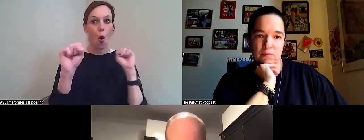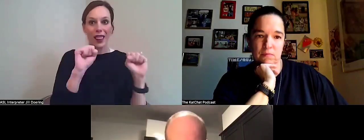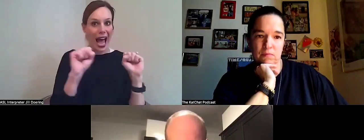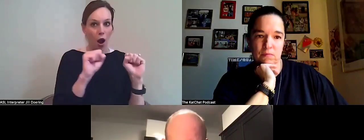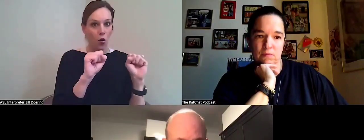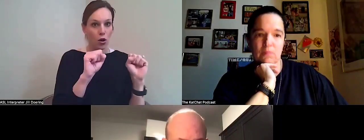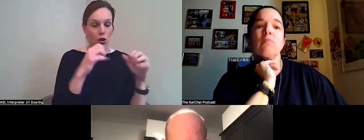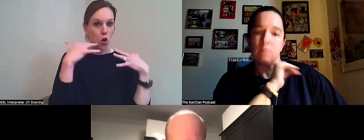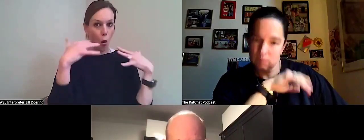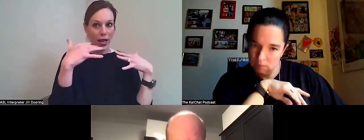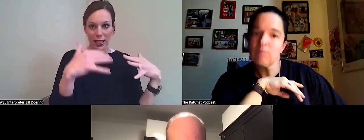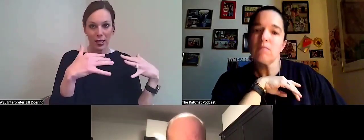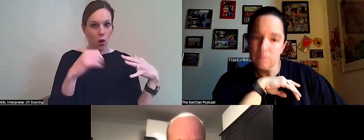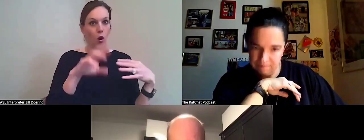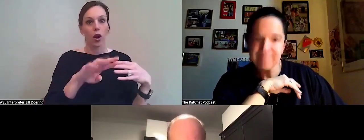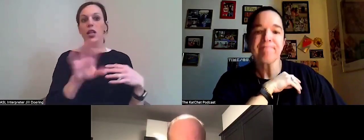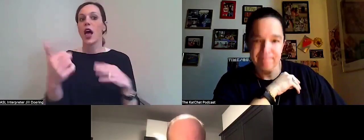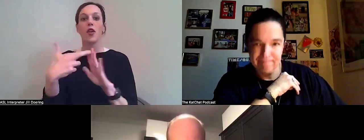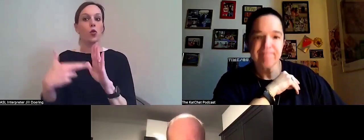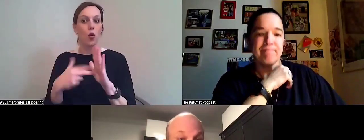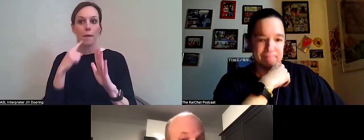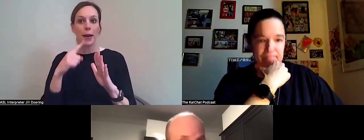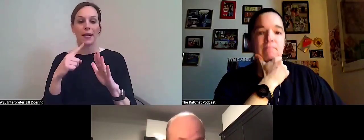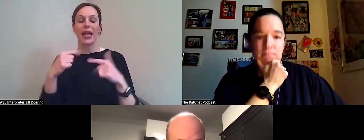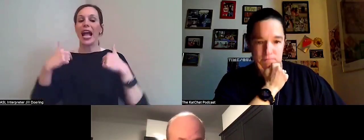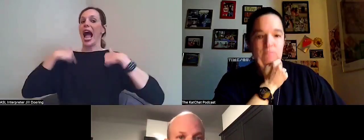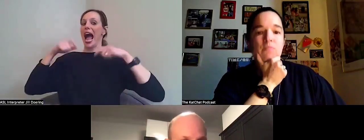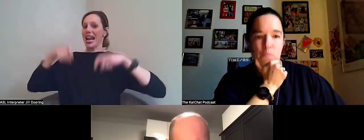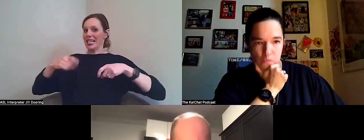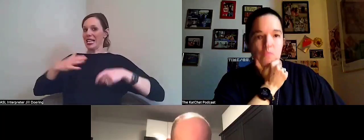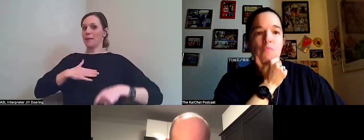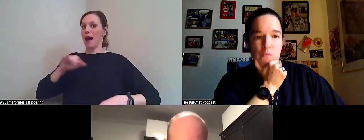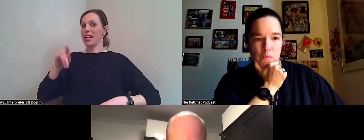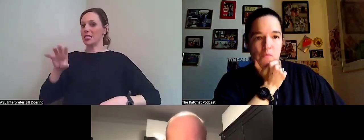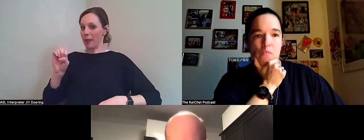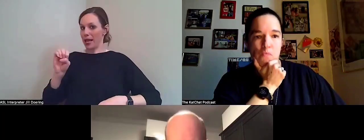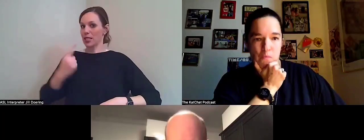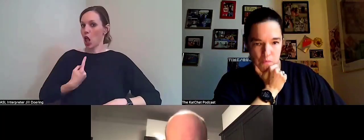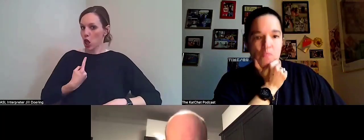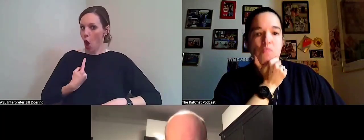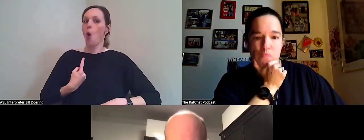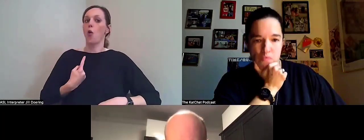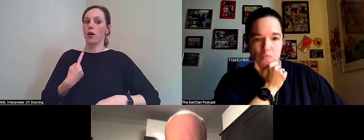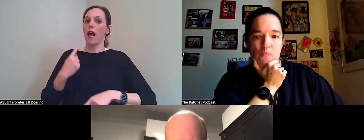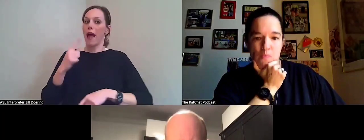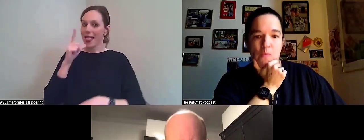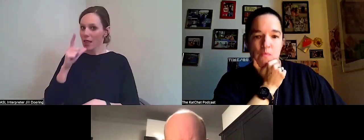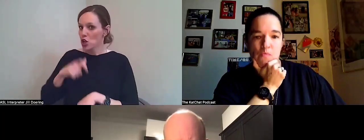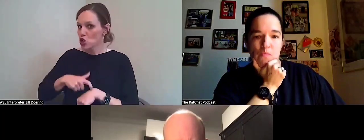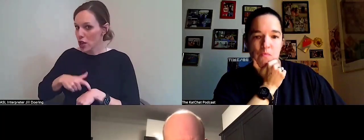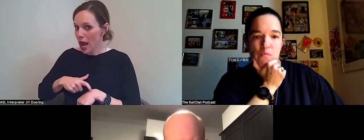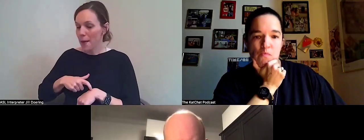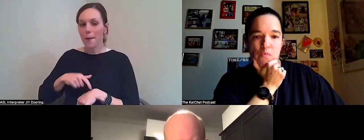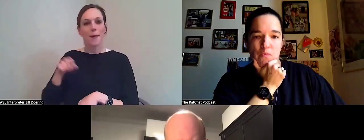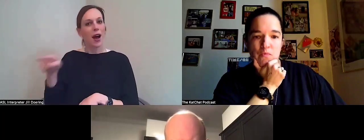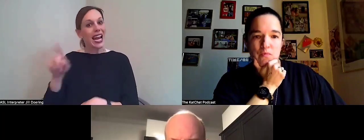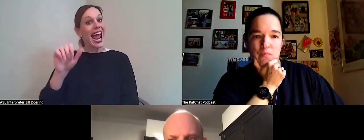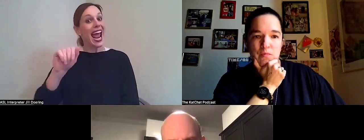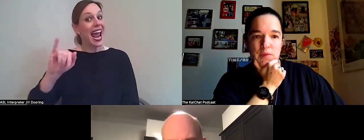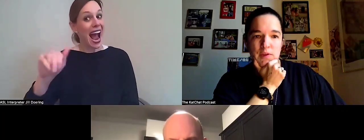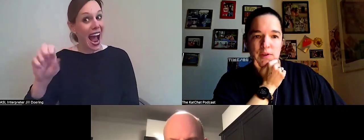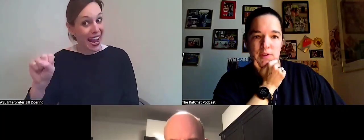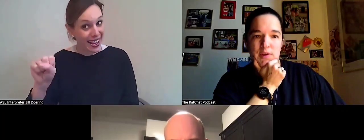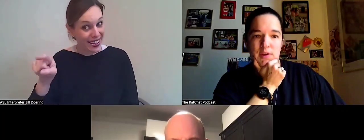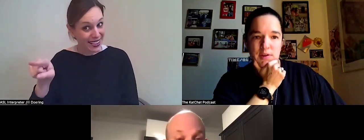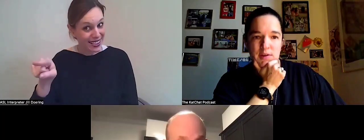my space. I need to be alone at lunchtime. And AIS, yeah, he